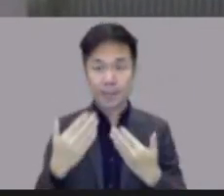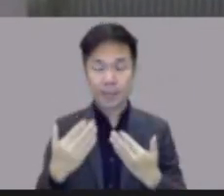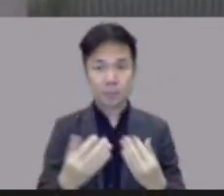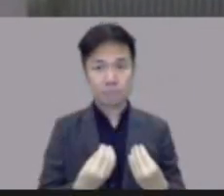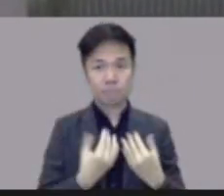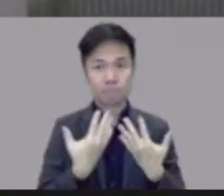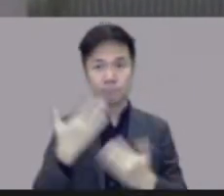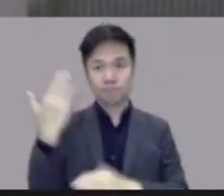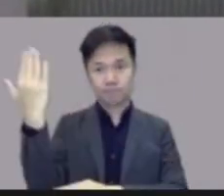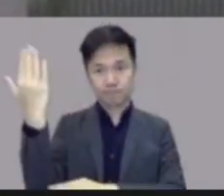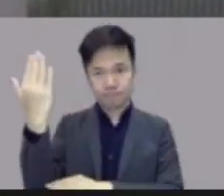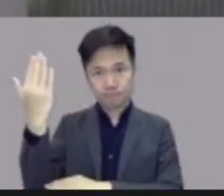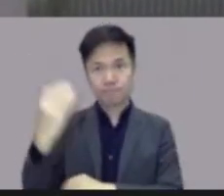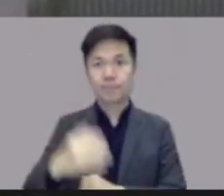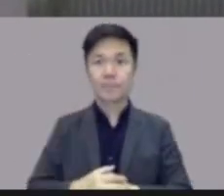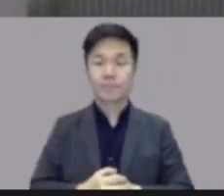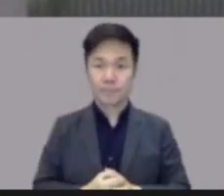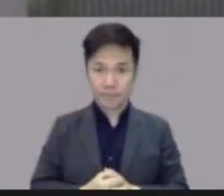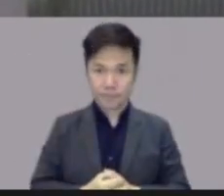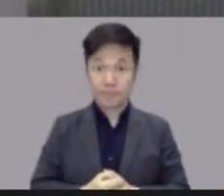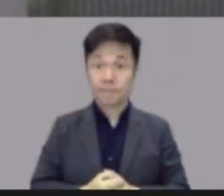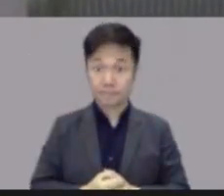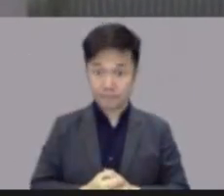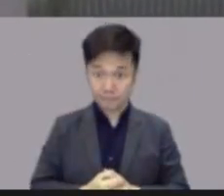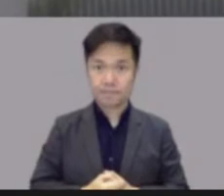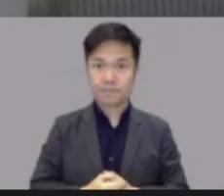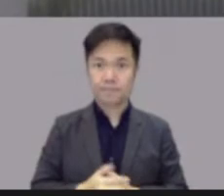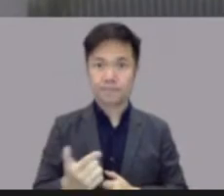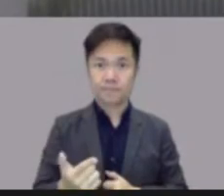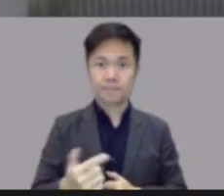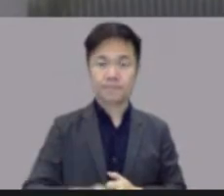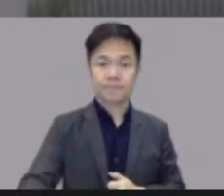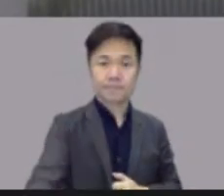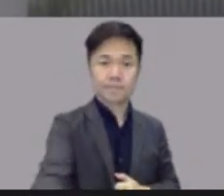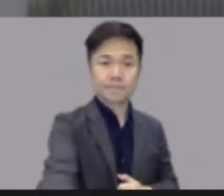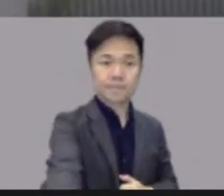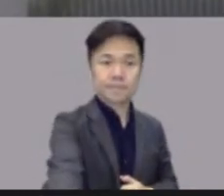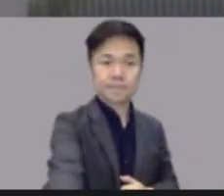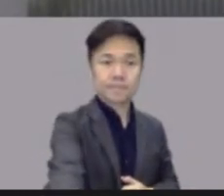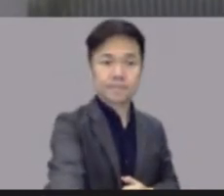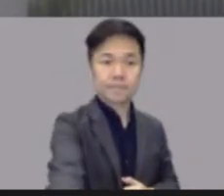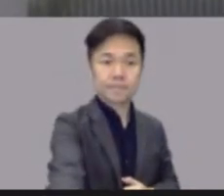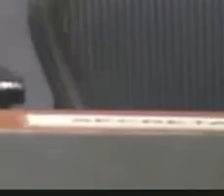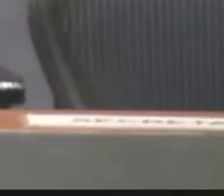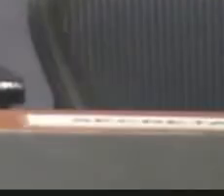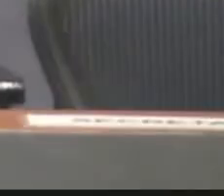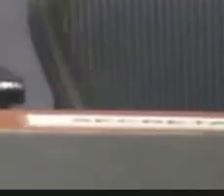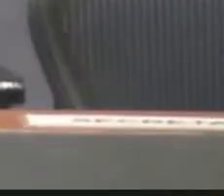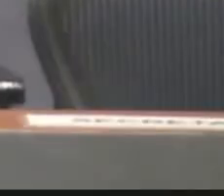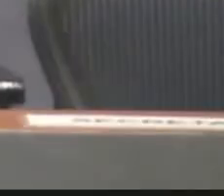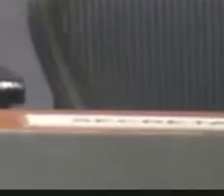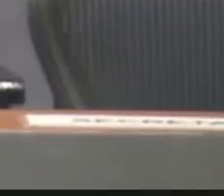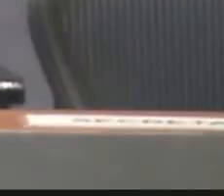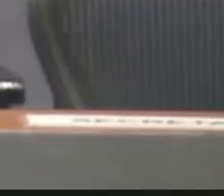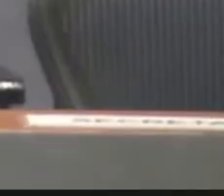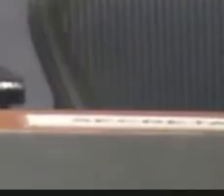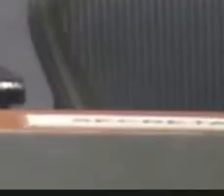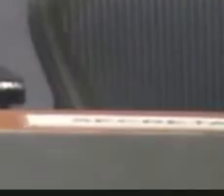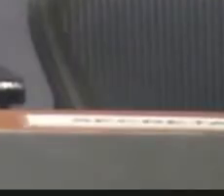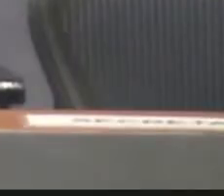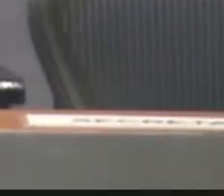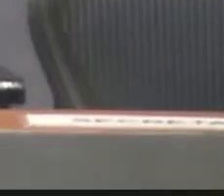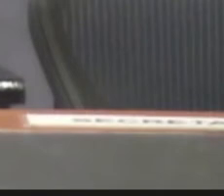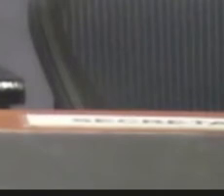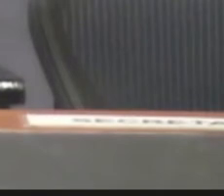excellencies this thing is the delegate we will now take on agenda item 1B the election of office for the